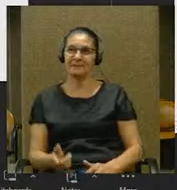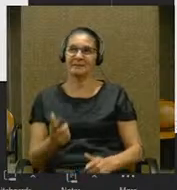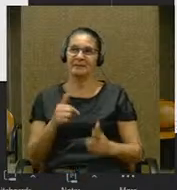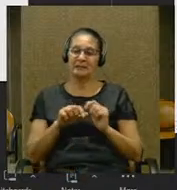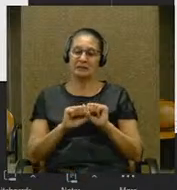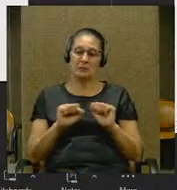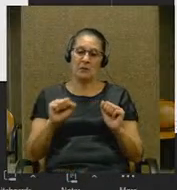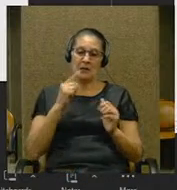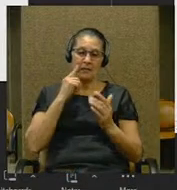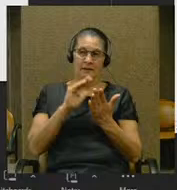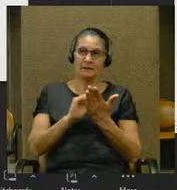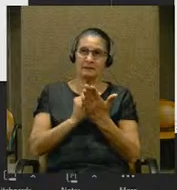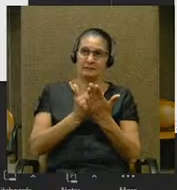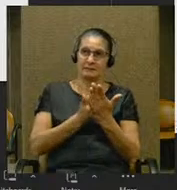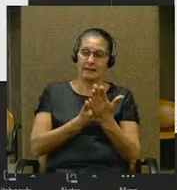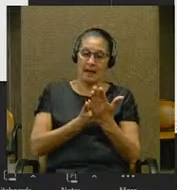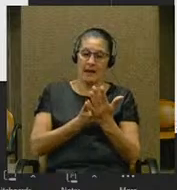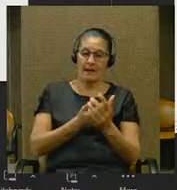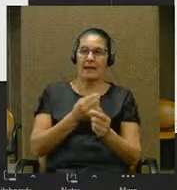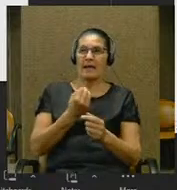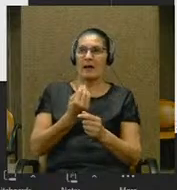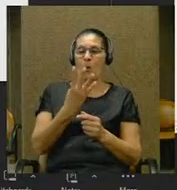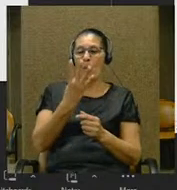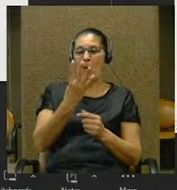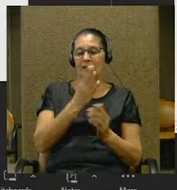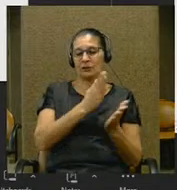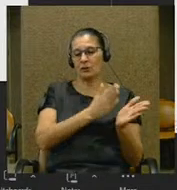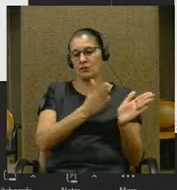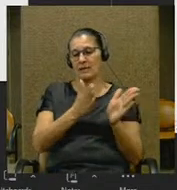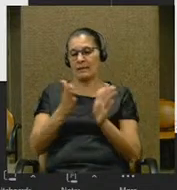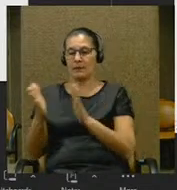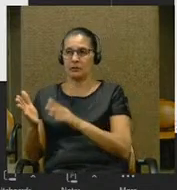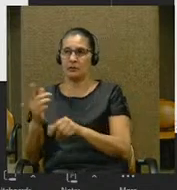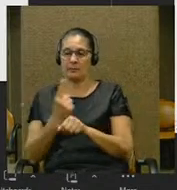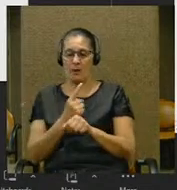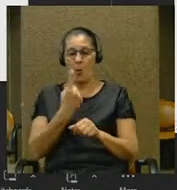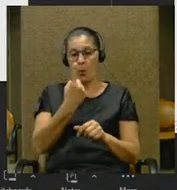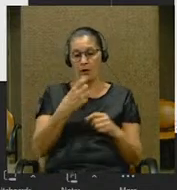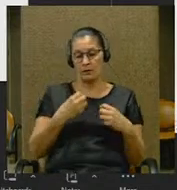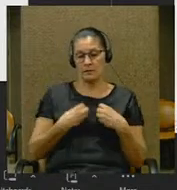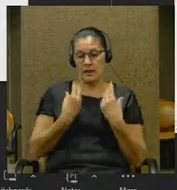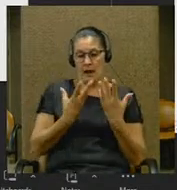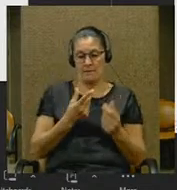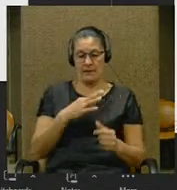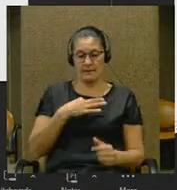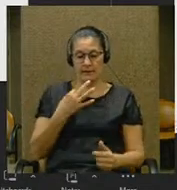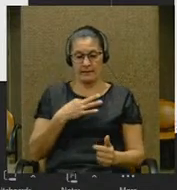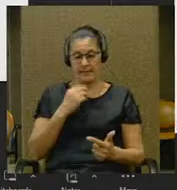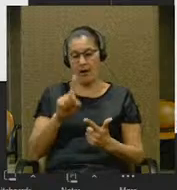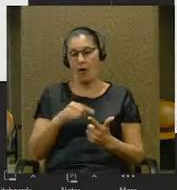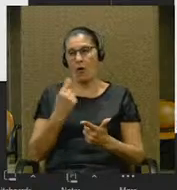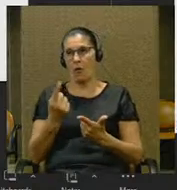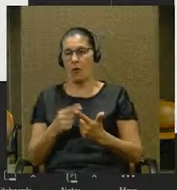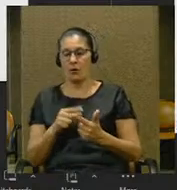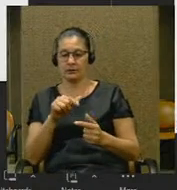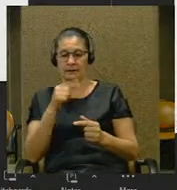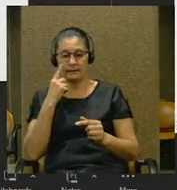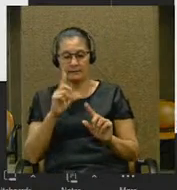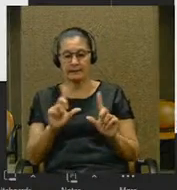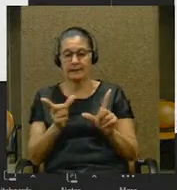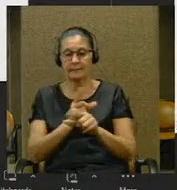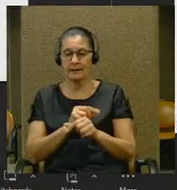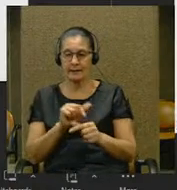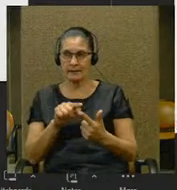4 main segments: saving lives, ending stigma, addressing the range of social supports that influence